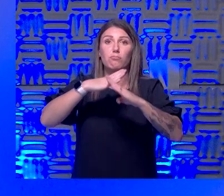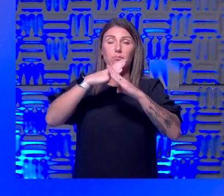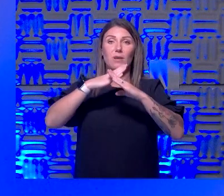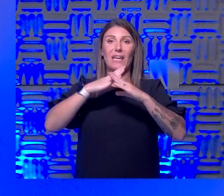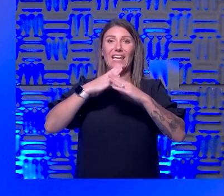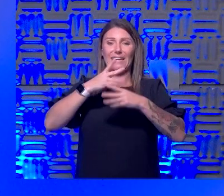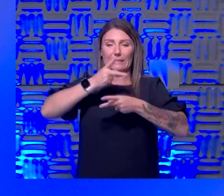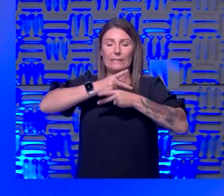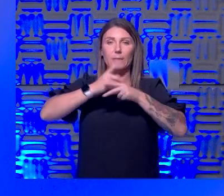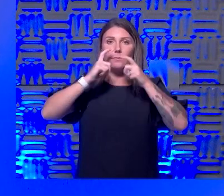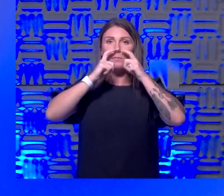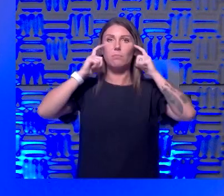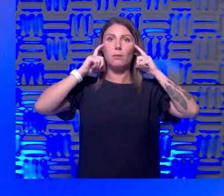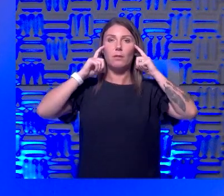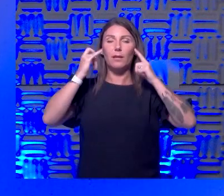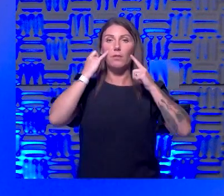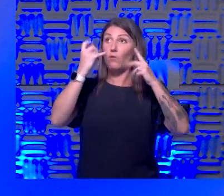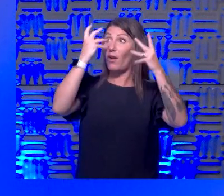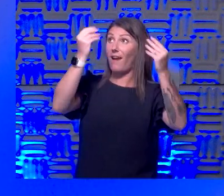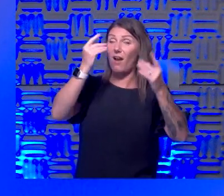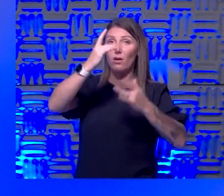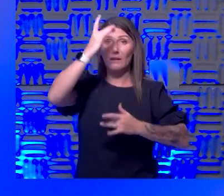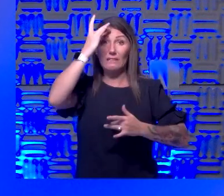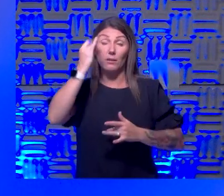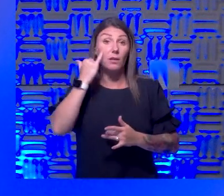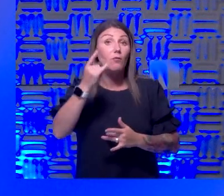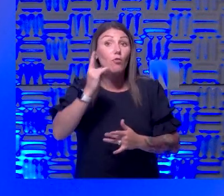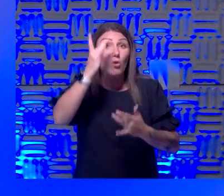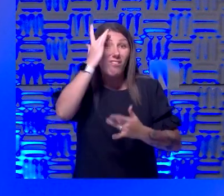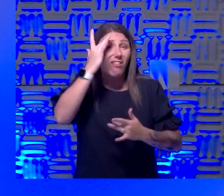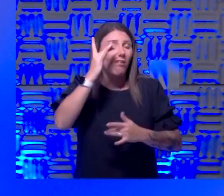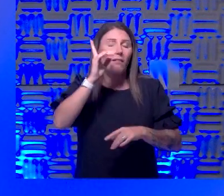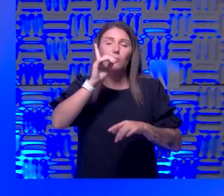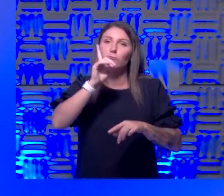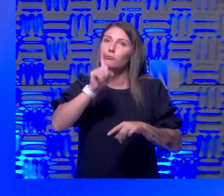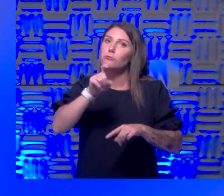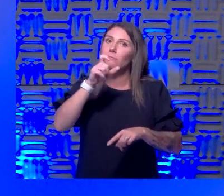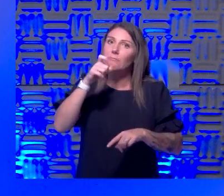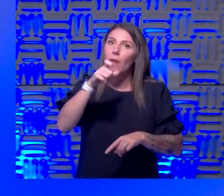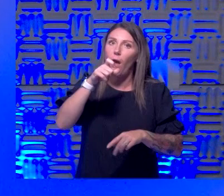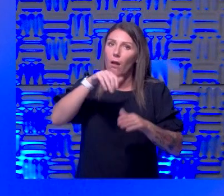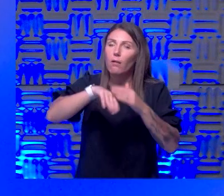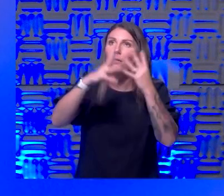you are ill, which you shouldn't be going out if you are ill. So,